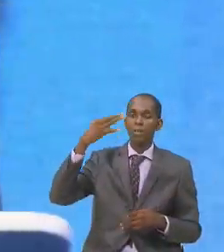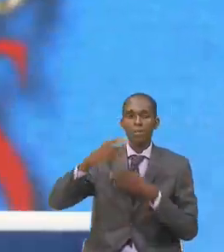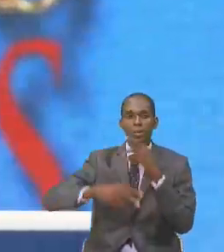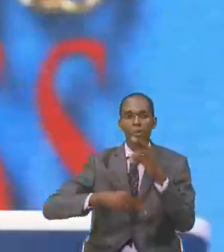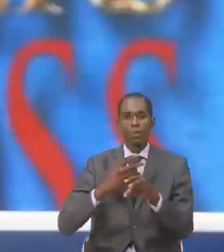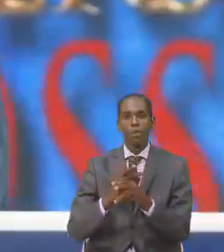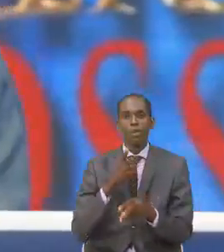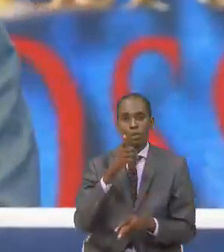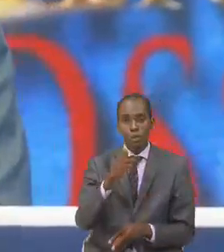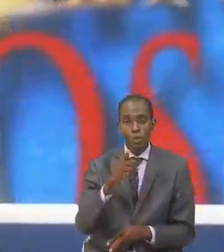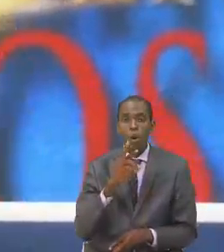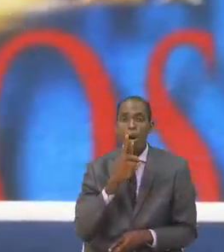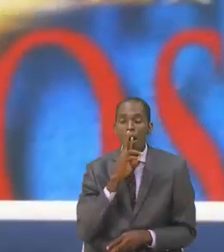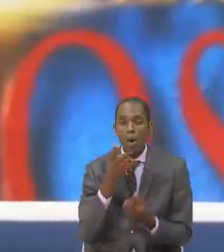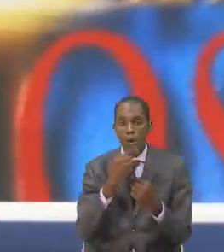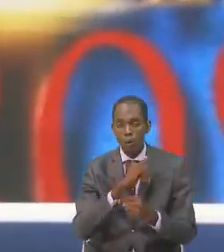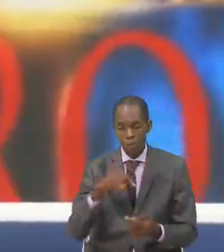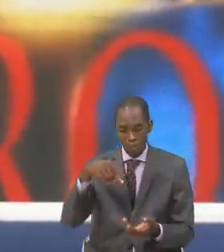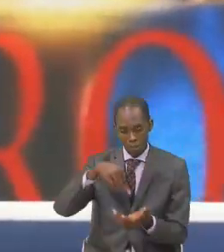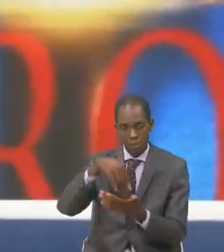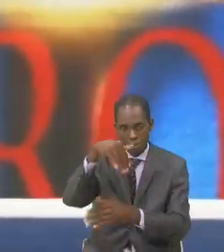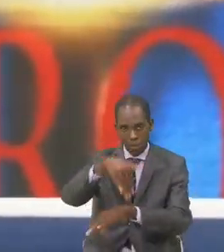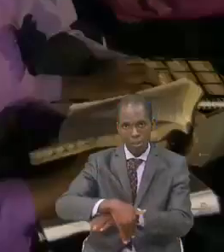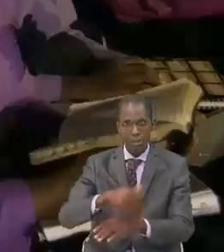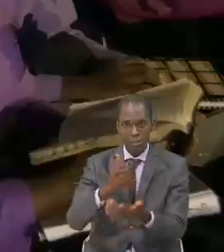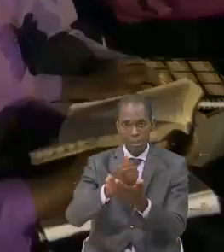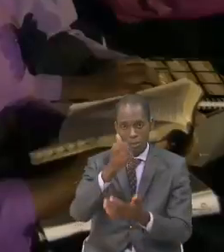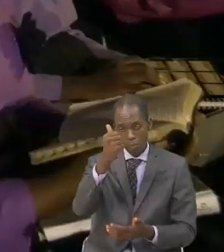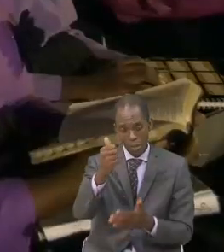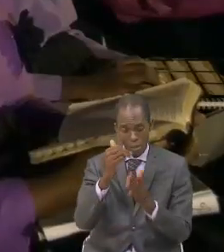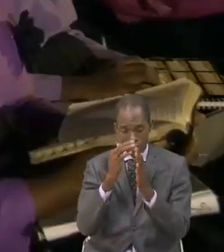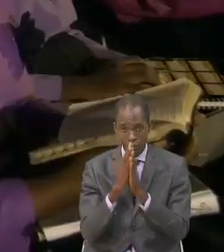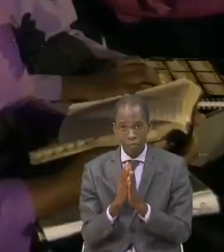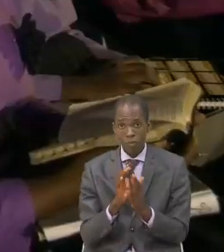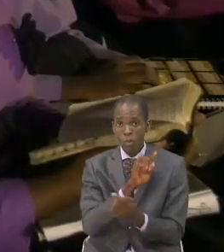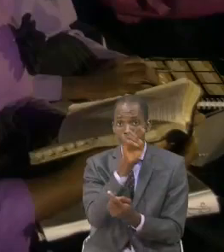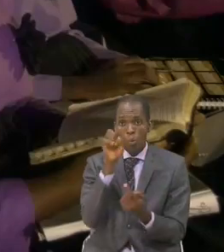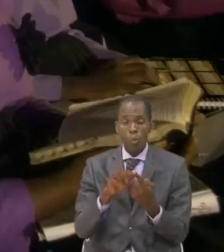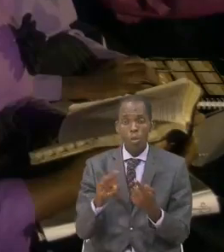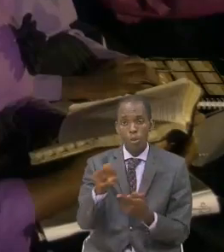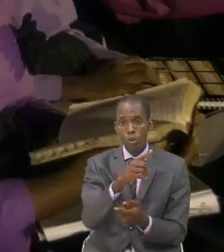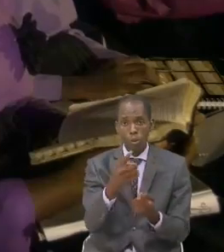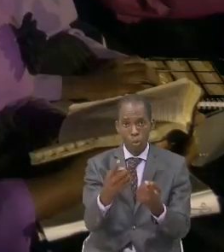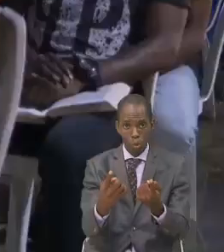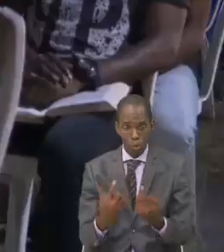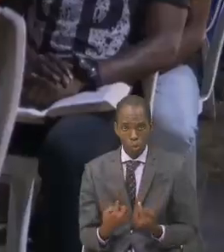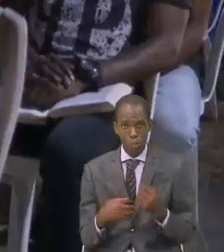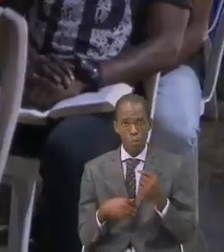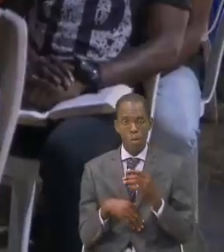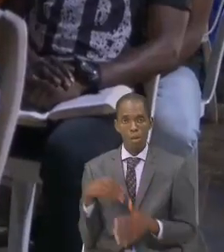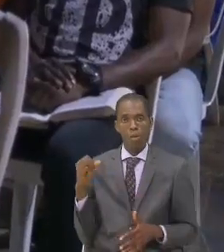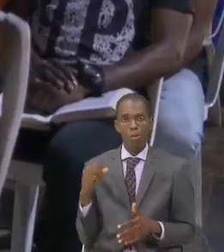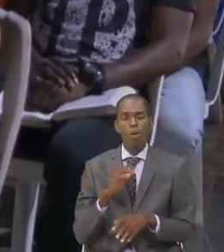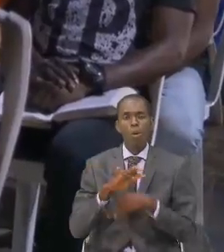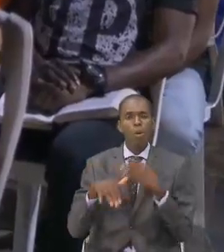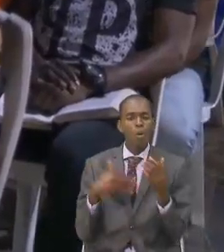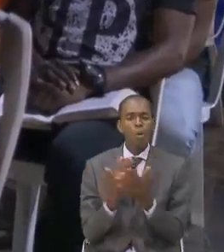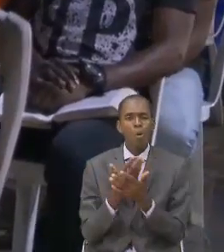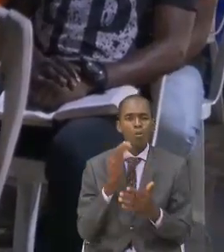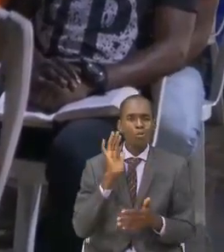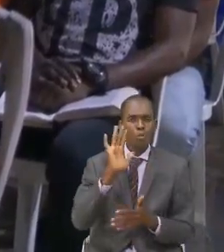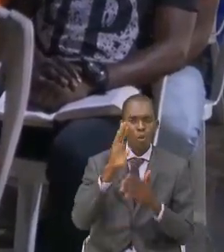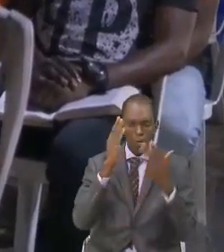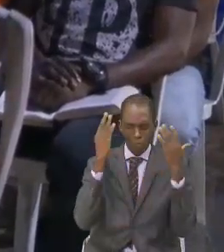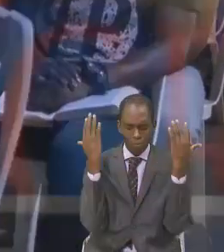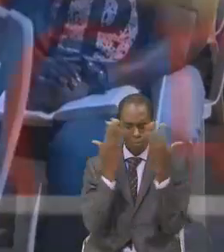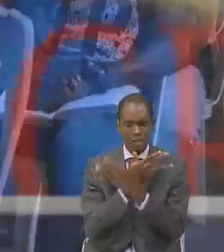Christ, the light of the world. You are coming tonight. I said you are coming tonight. And when you